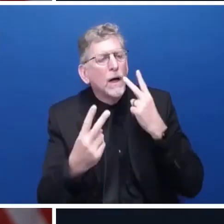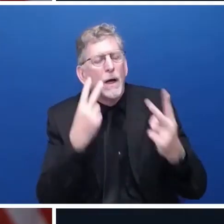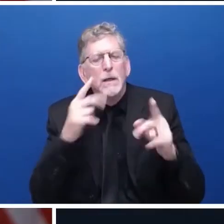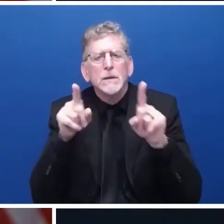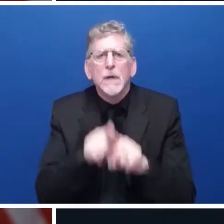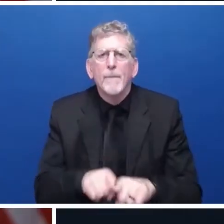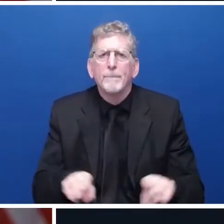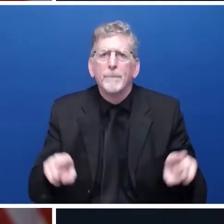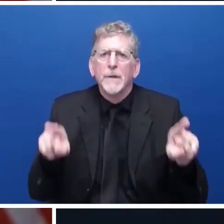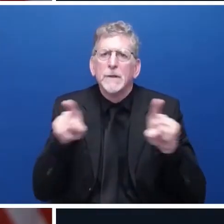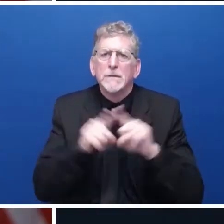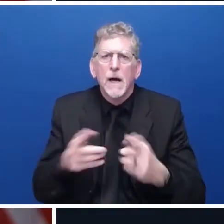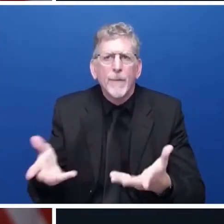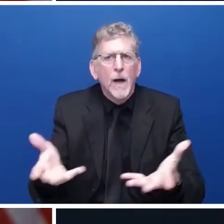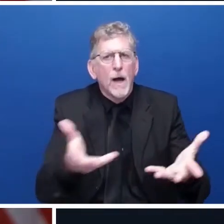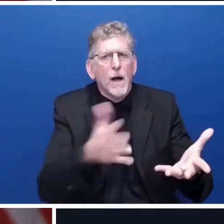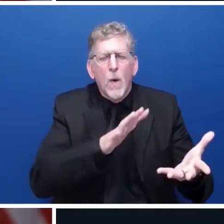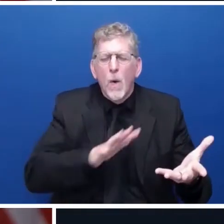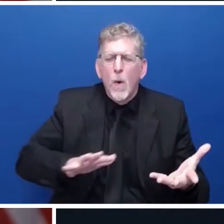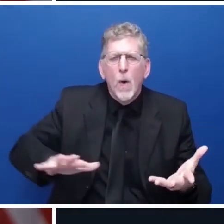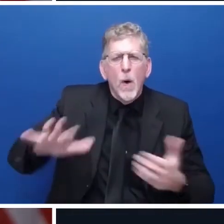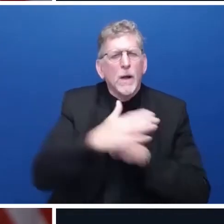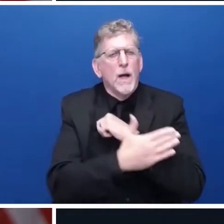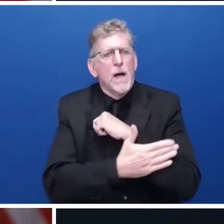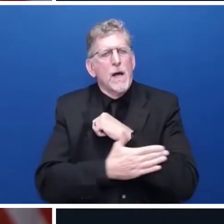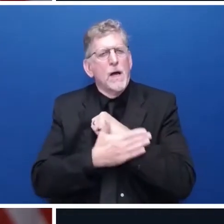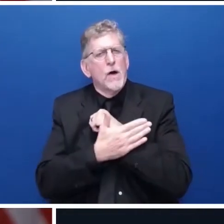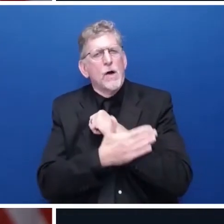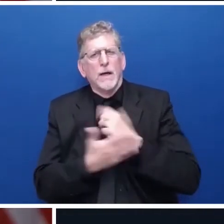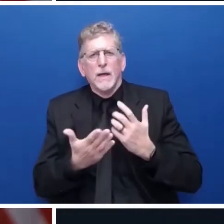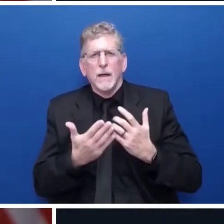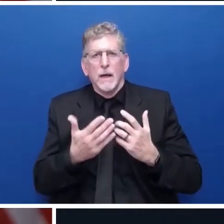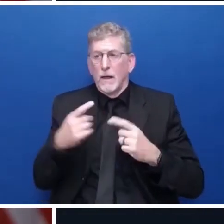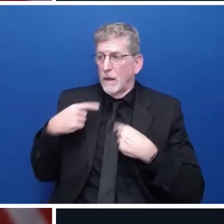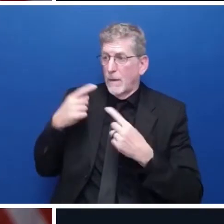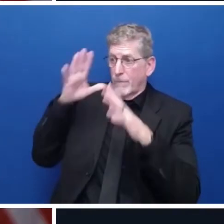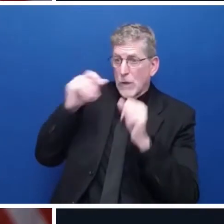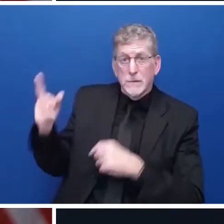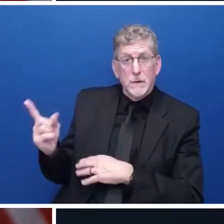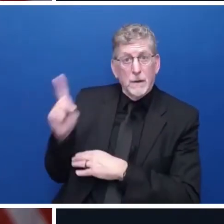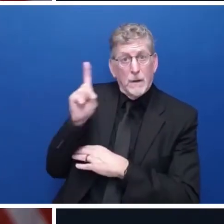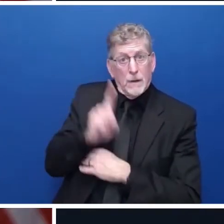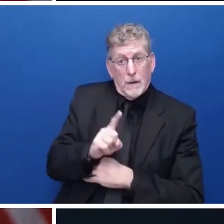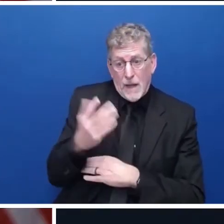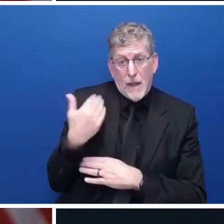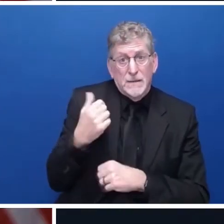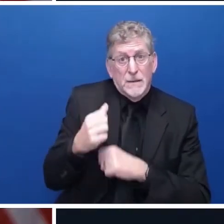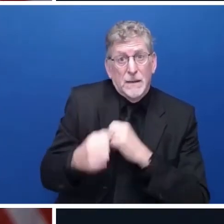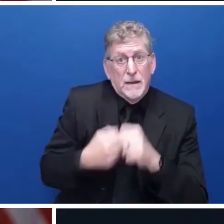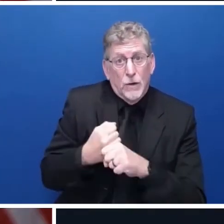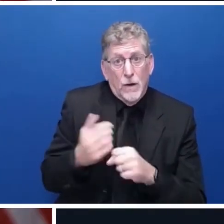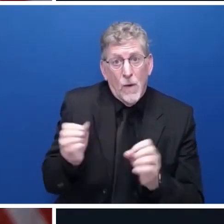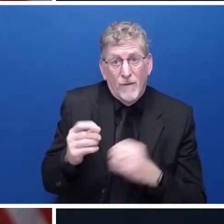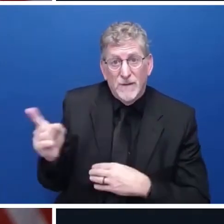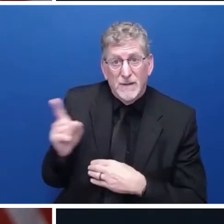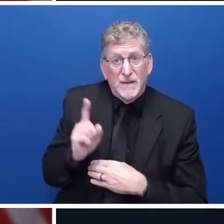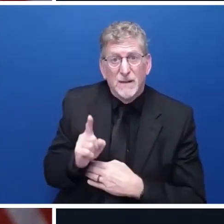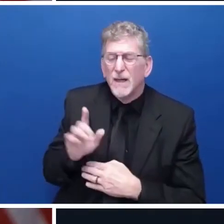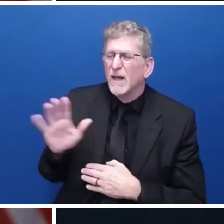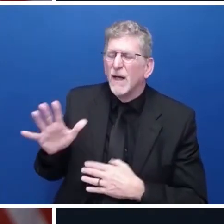this president took office last year, his reckless trade policies have forced American families to pay more